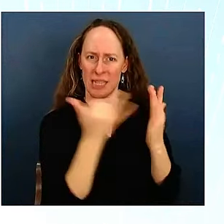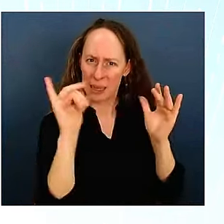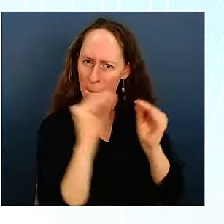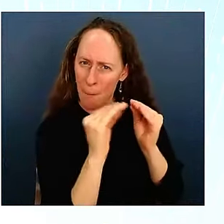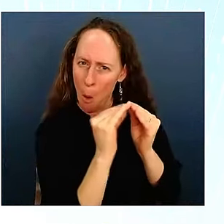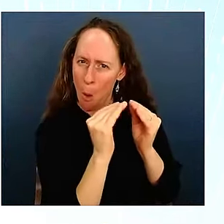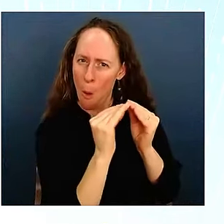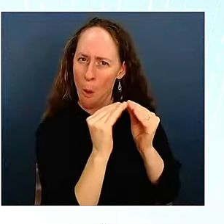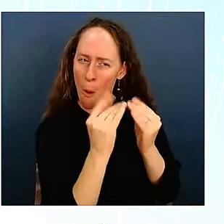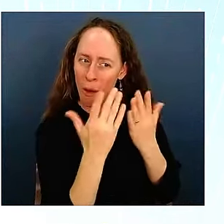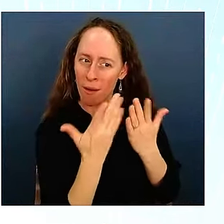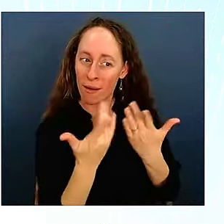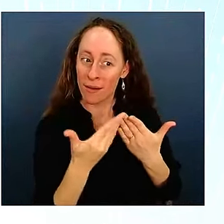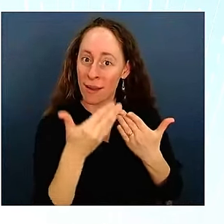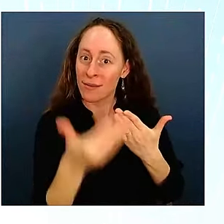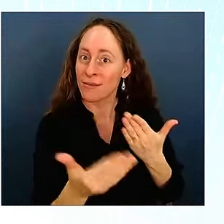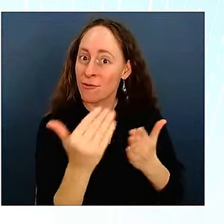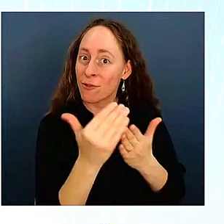Thank you, players.